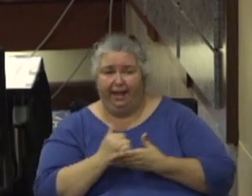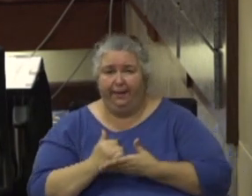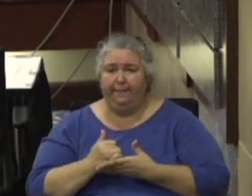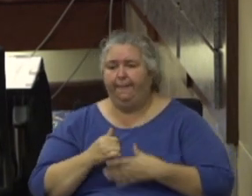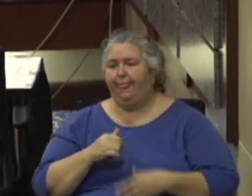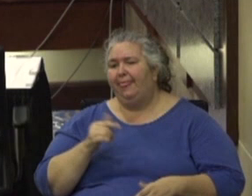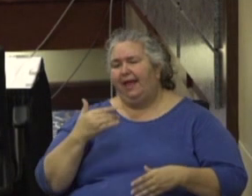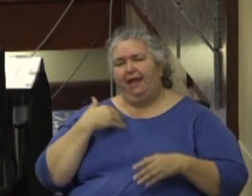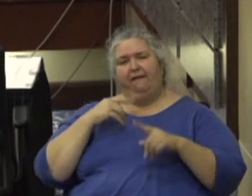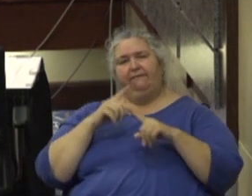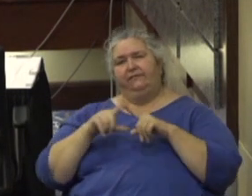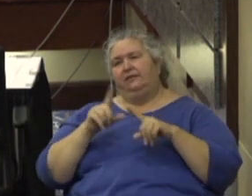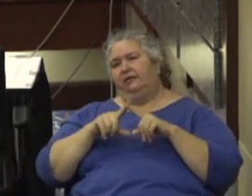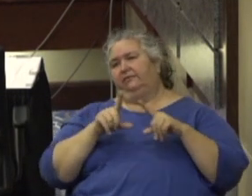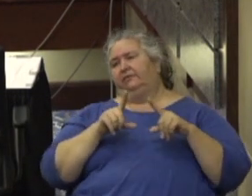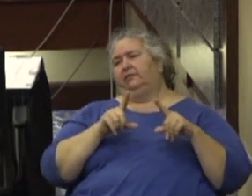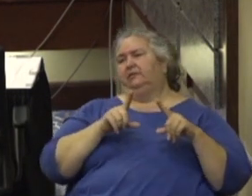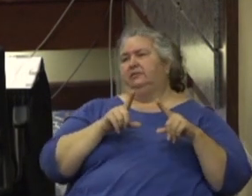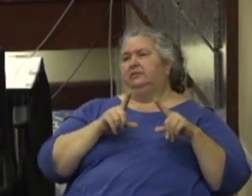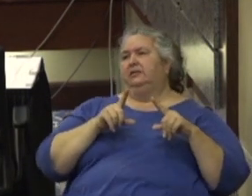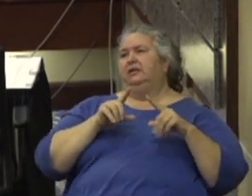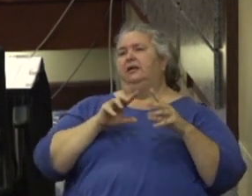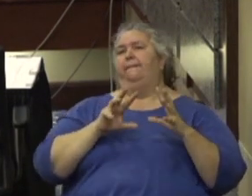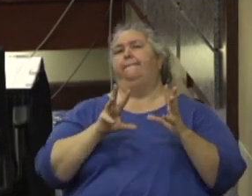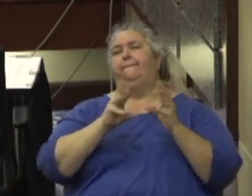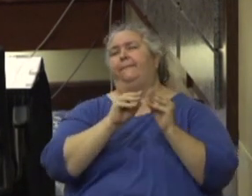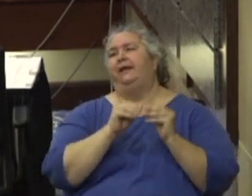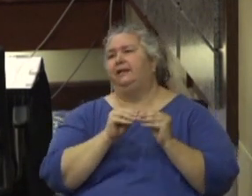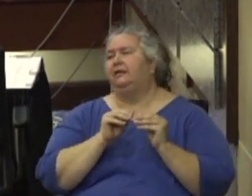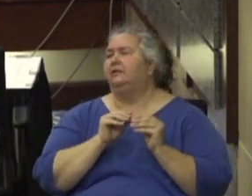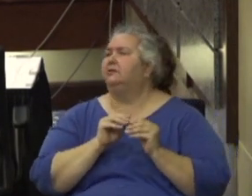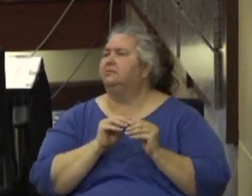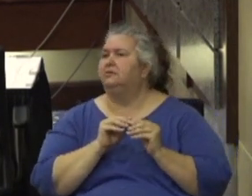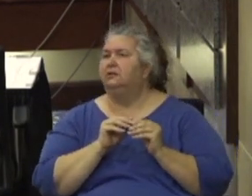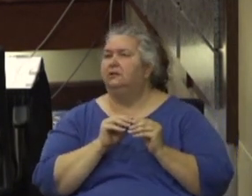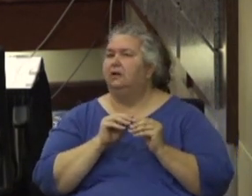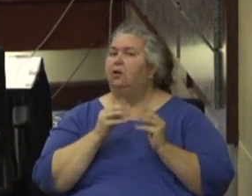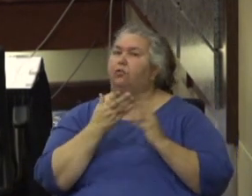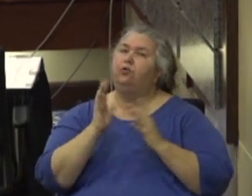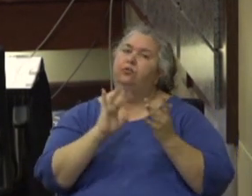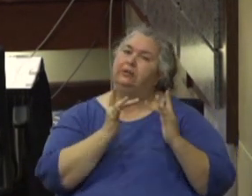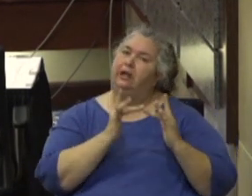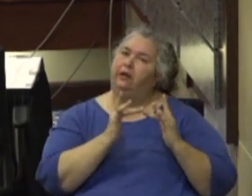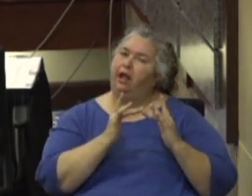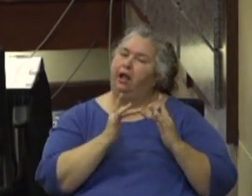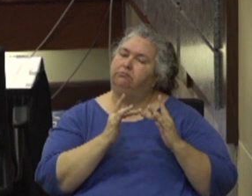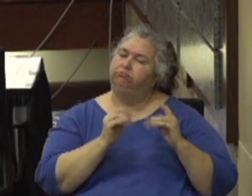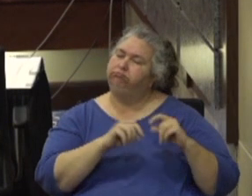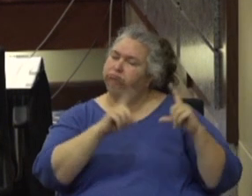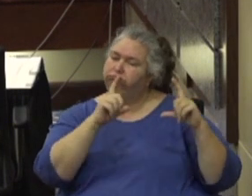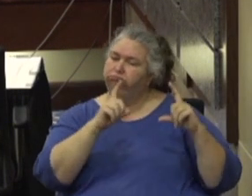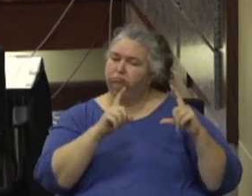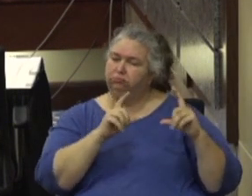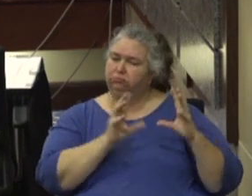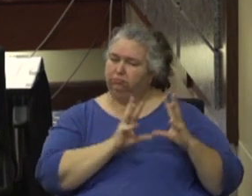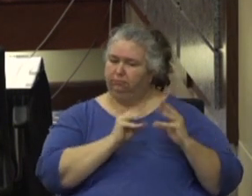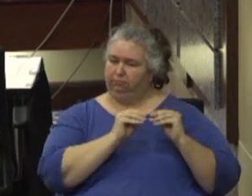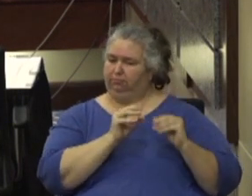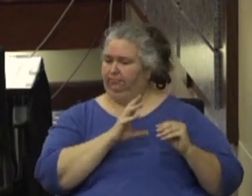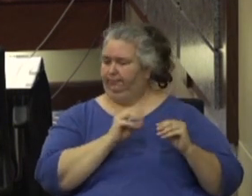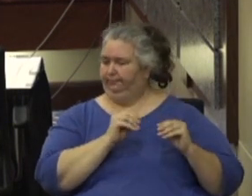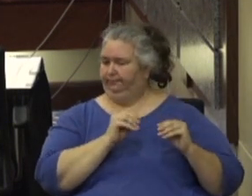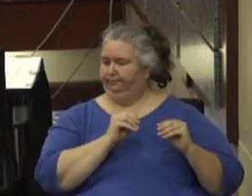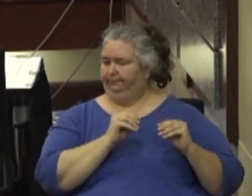online. They have virtual power hours starting this week with Senator John Cornyn and the SBA, and also moving